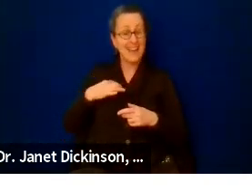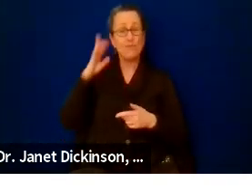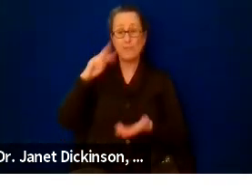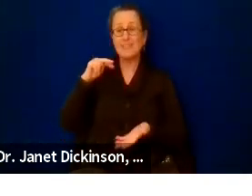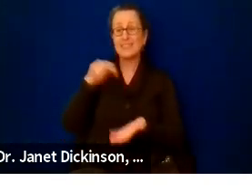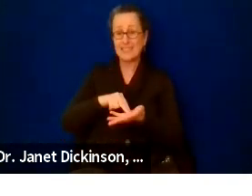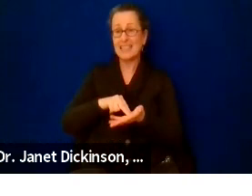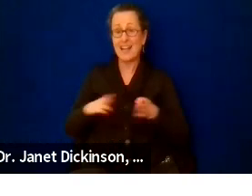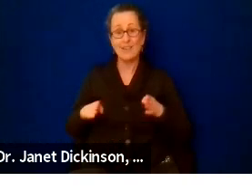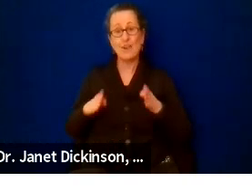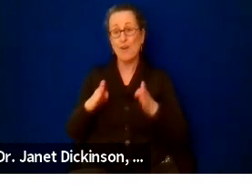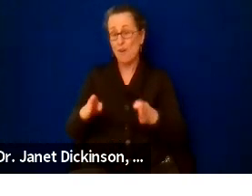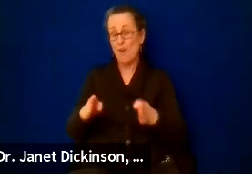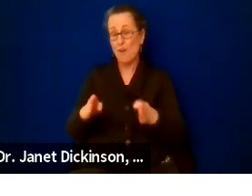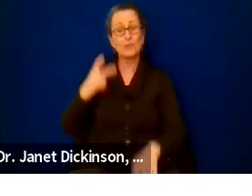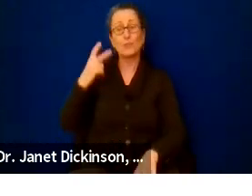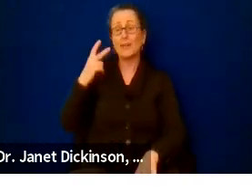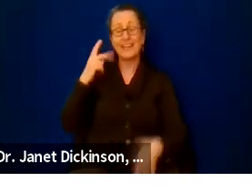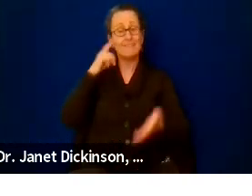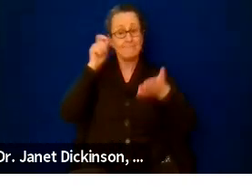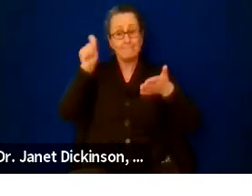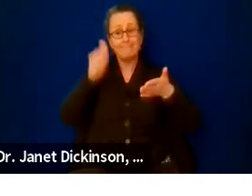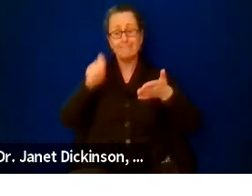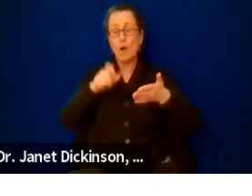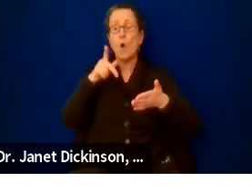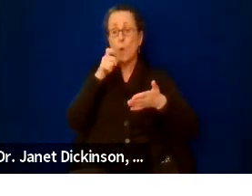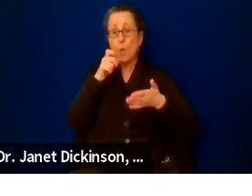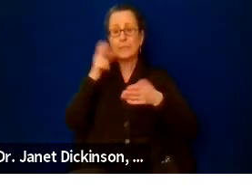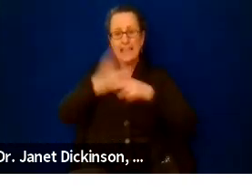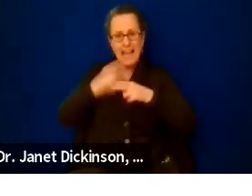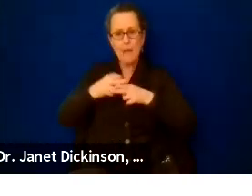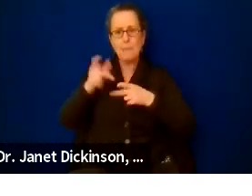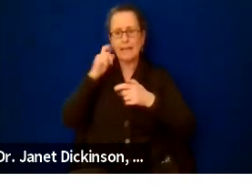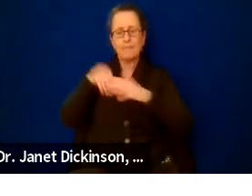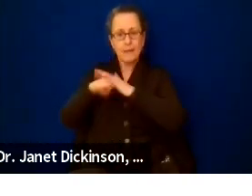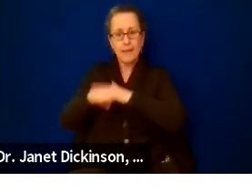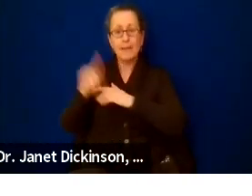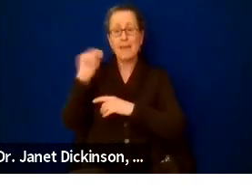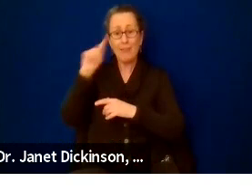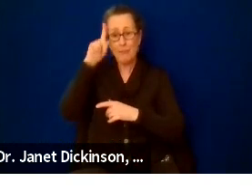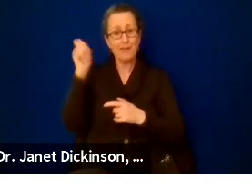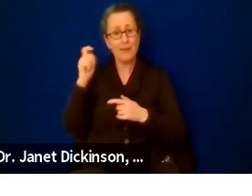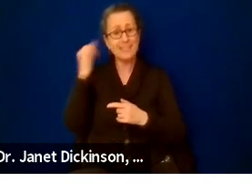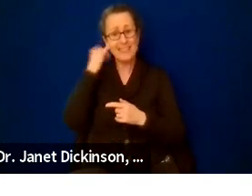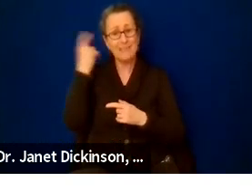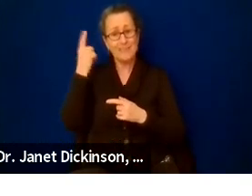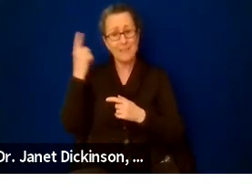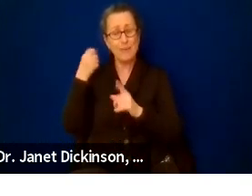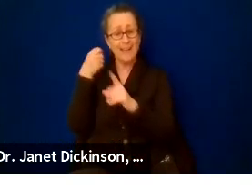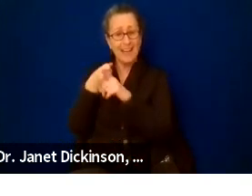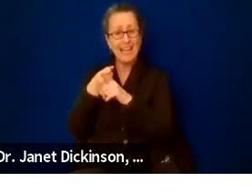tracing purposes as well, who enters and exits bathrooms. We also will have our building monitor along